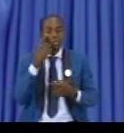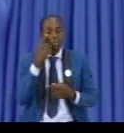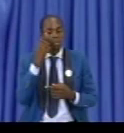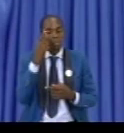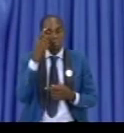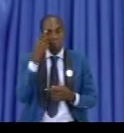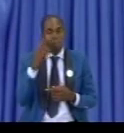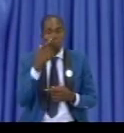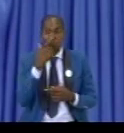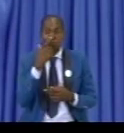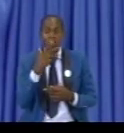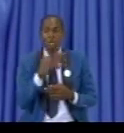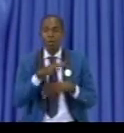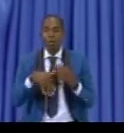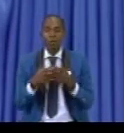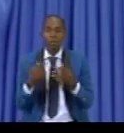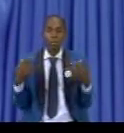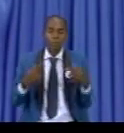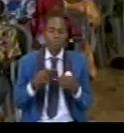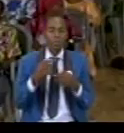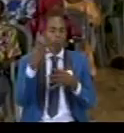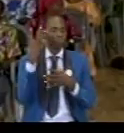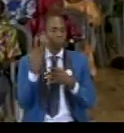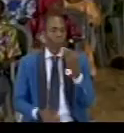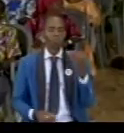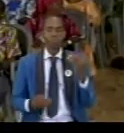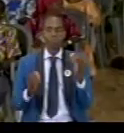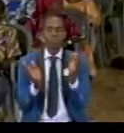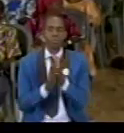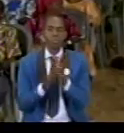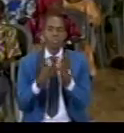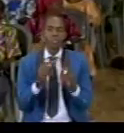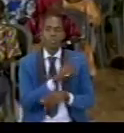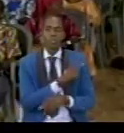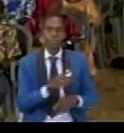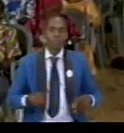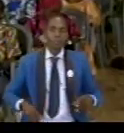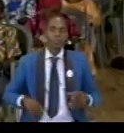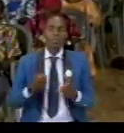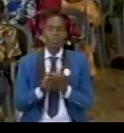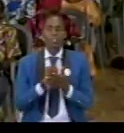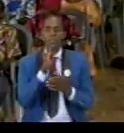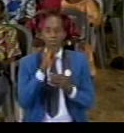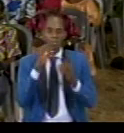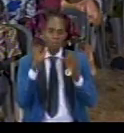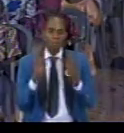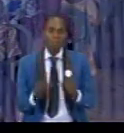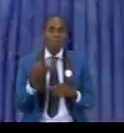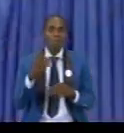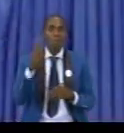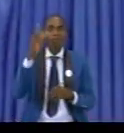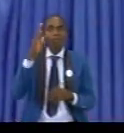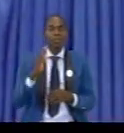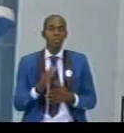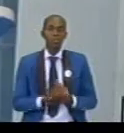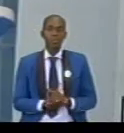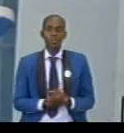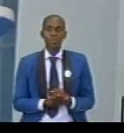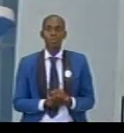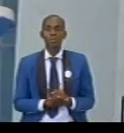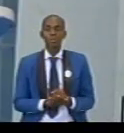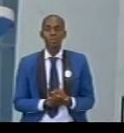pain, everything disappeared. Praise the Lord! That is the power of God to heal. The Lord has healed